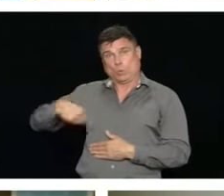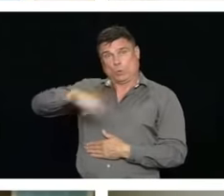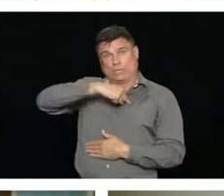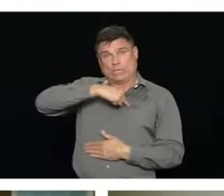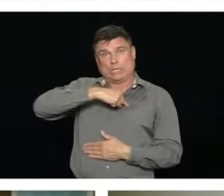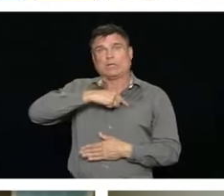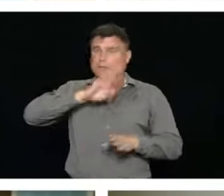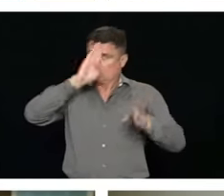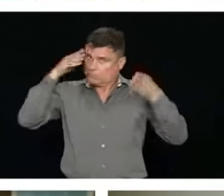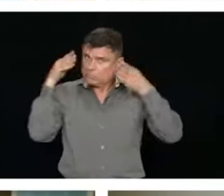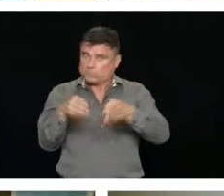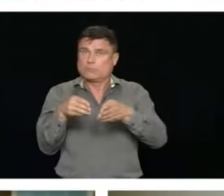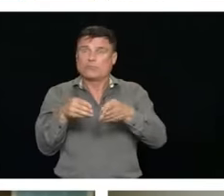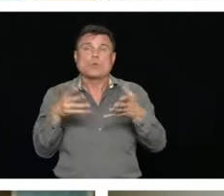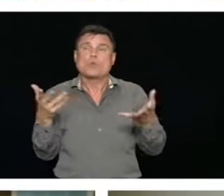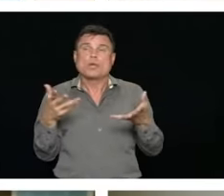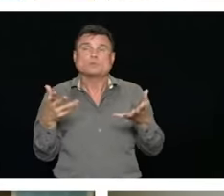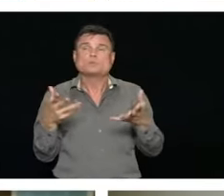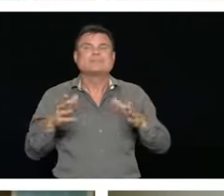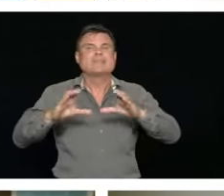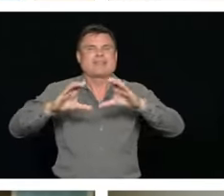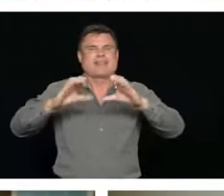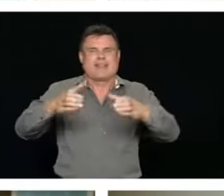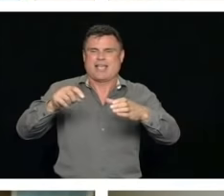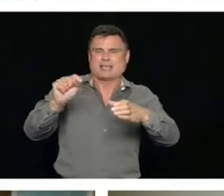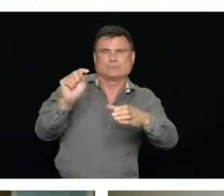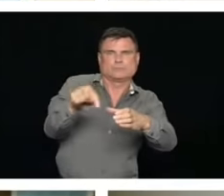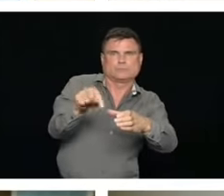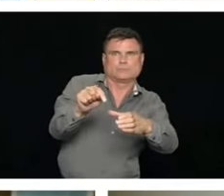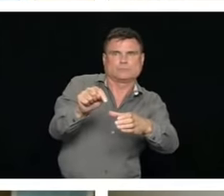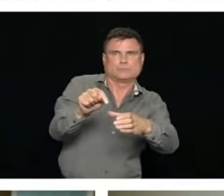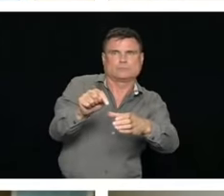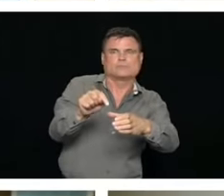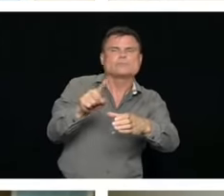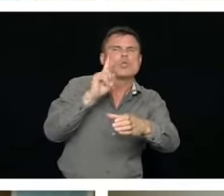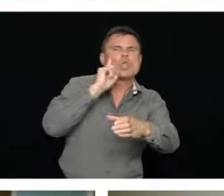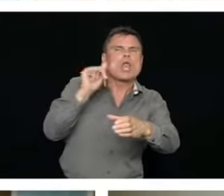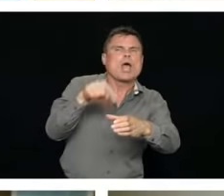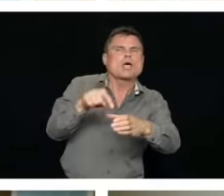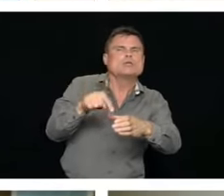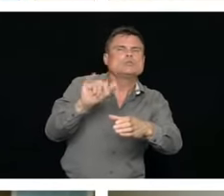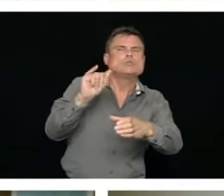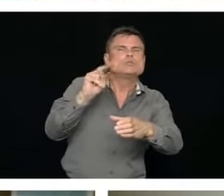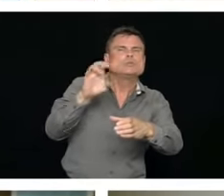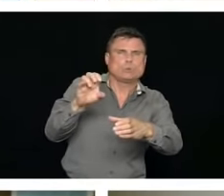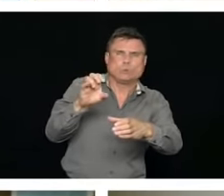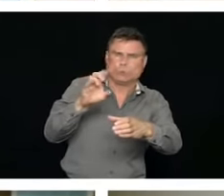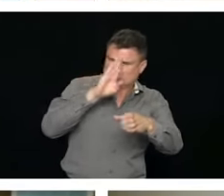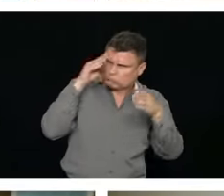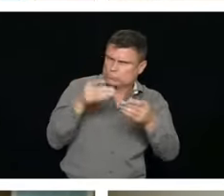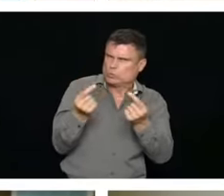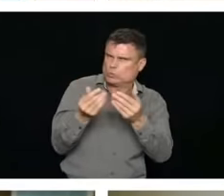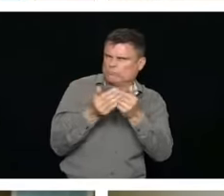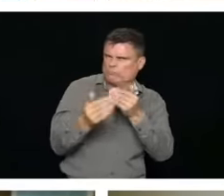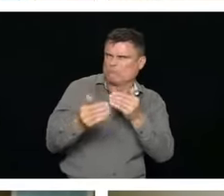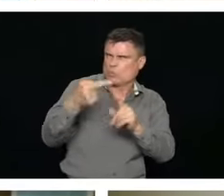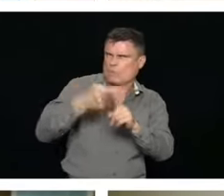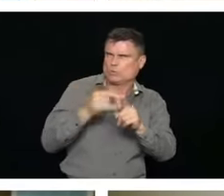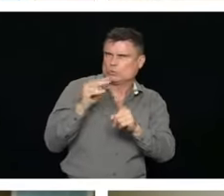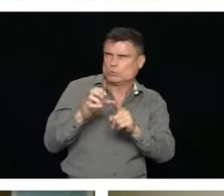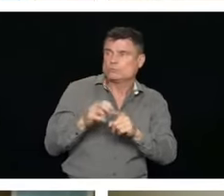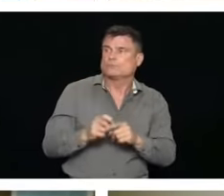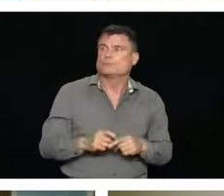some even more memorable plans. Thanks. Can pass it to Trustee Higginson. Thanks, Ravi. So, you know, I